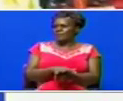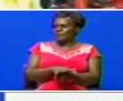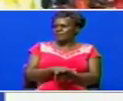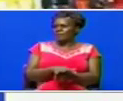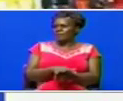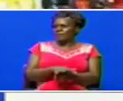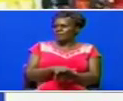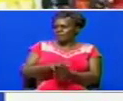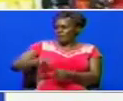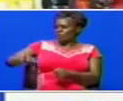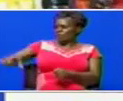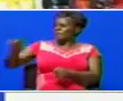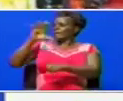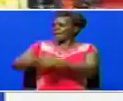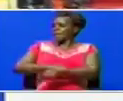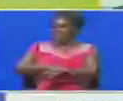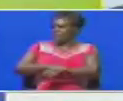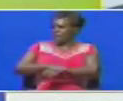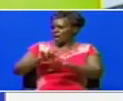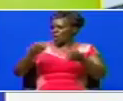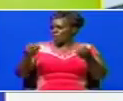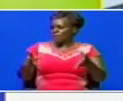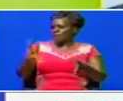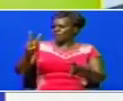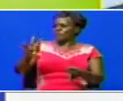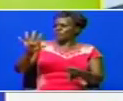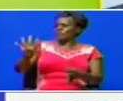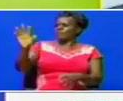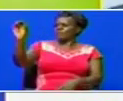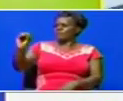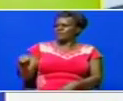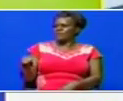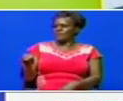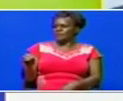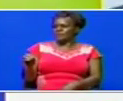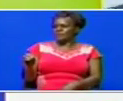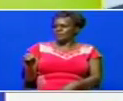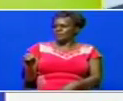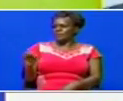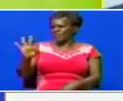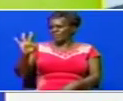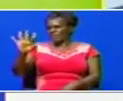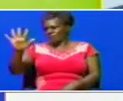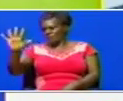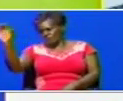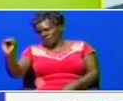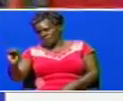The number of counties the candidate has attained 25%, at least 25%, 35.